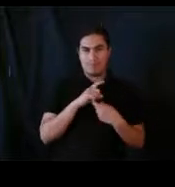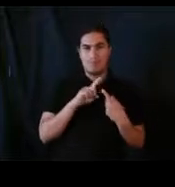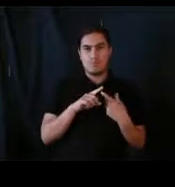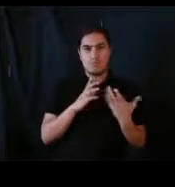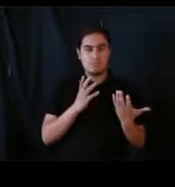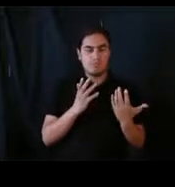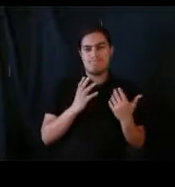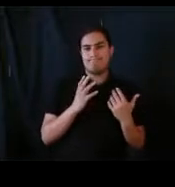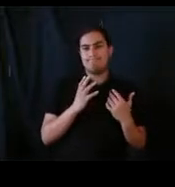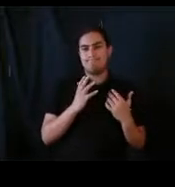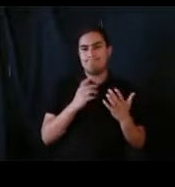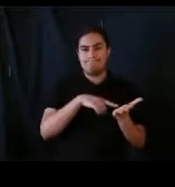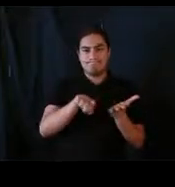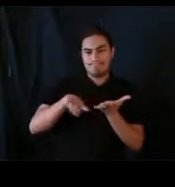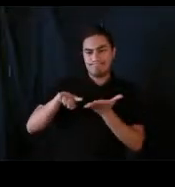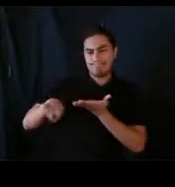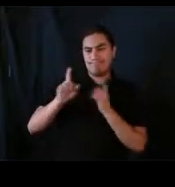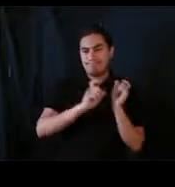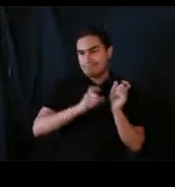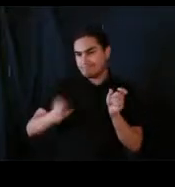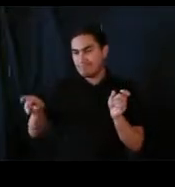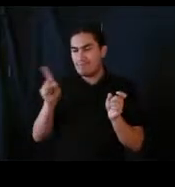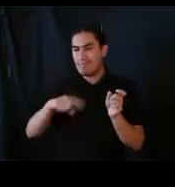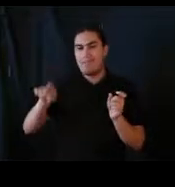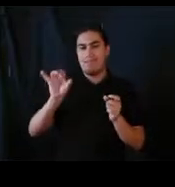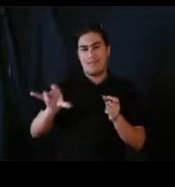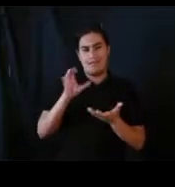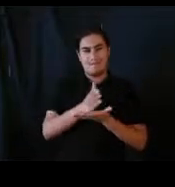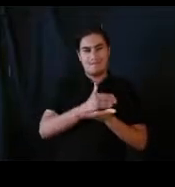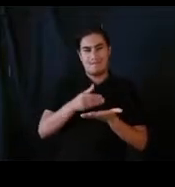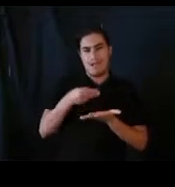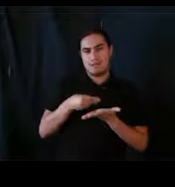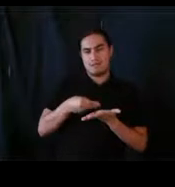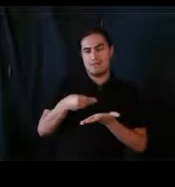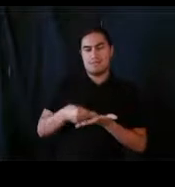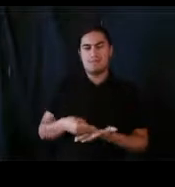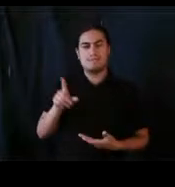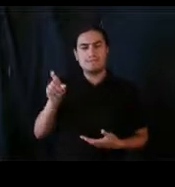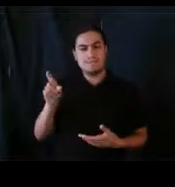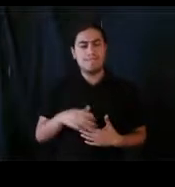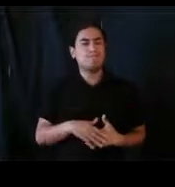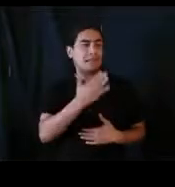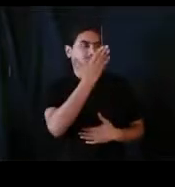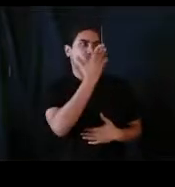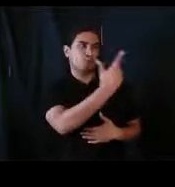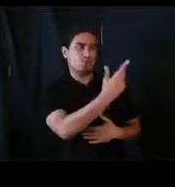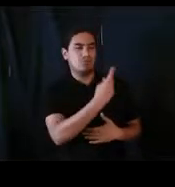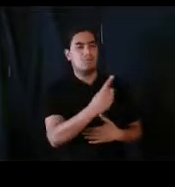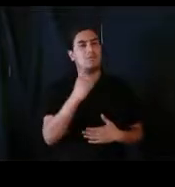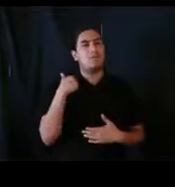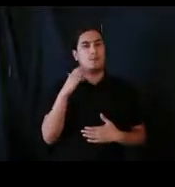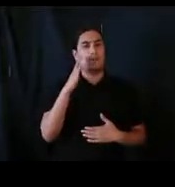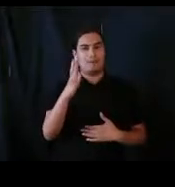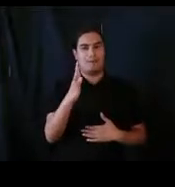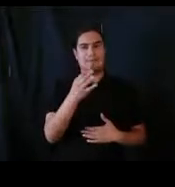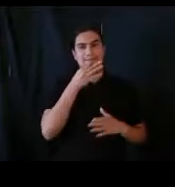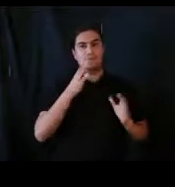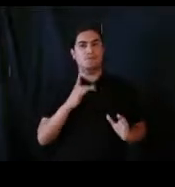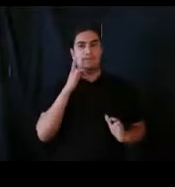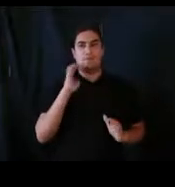allocate those fundings so that's a really good question and i'm not the expert on our guidelines on that but